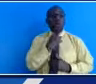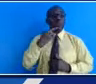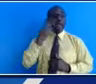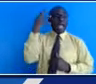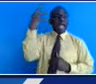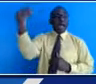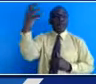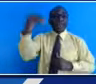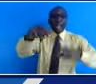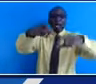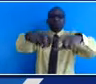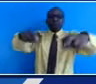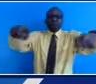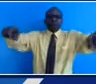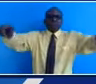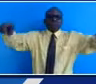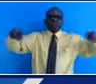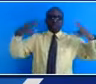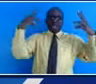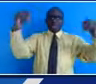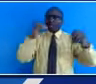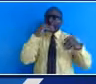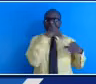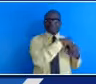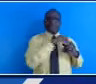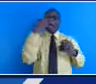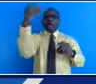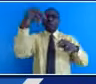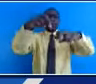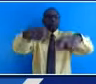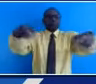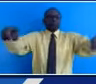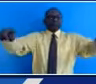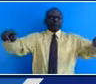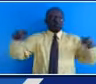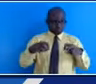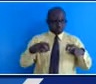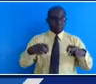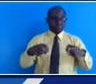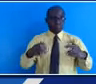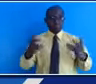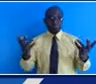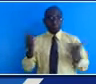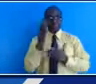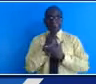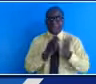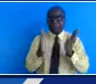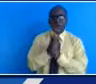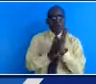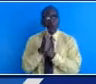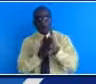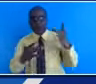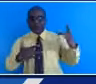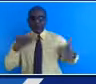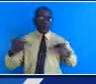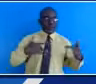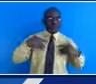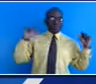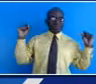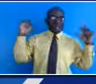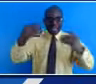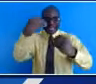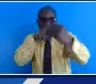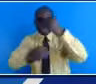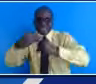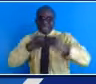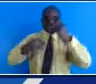to prove that I like to go out to eat. And in a few minutes, you're going to see people from a number of different restaurants here in this area, from Crabtree